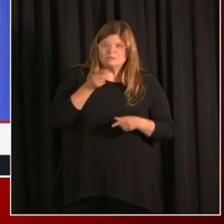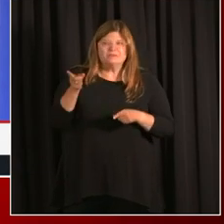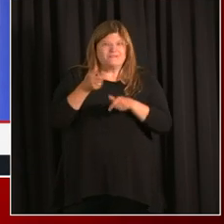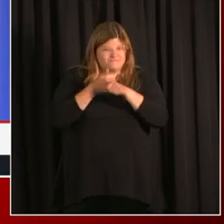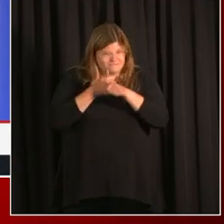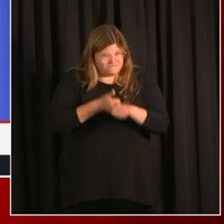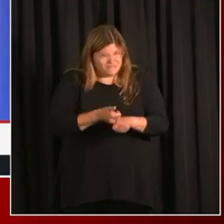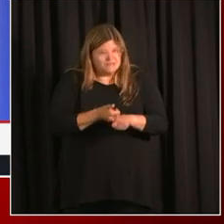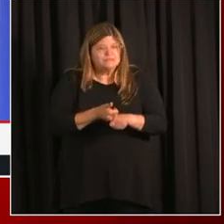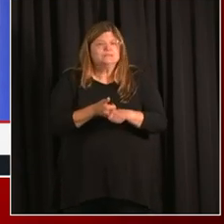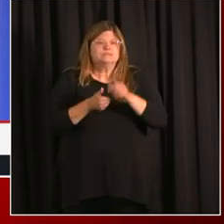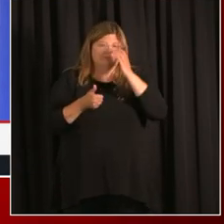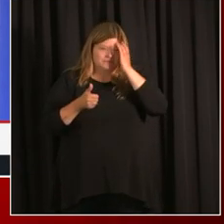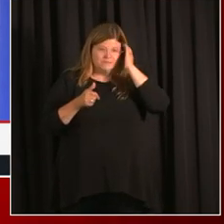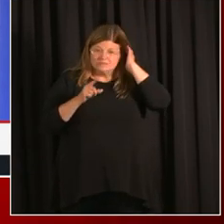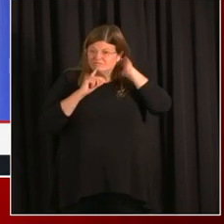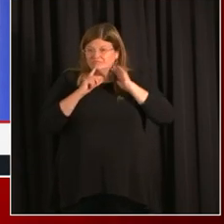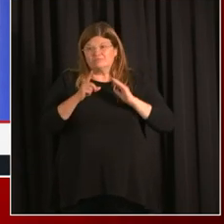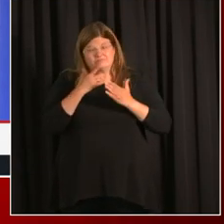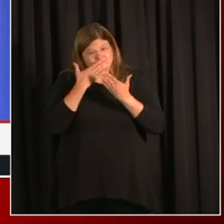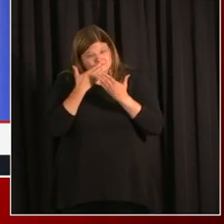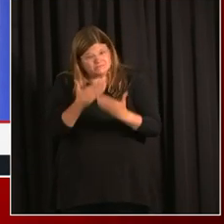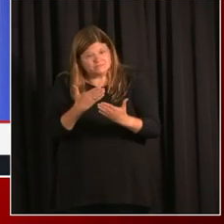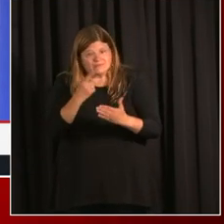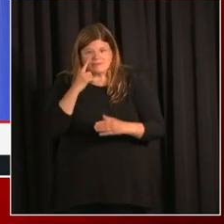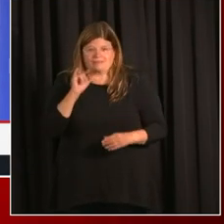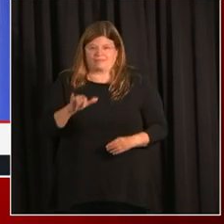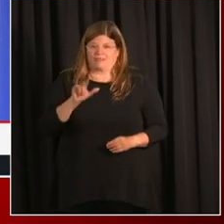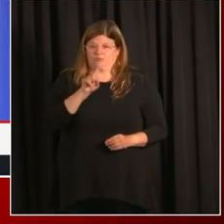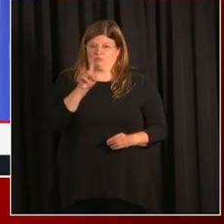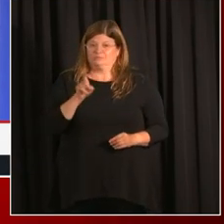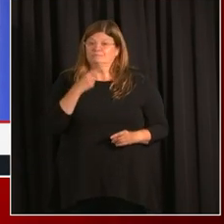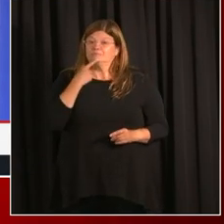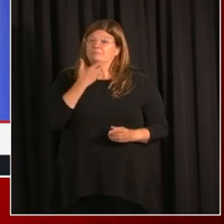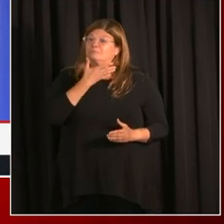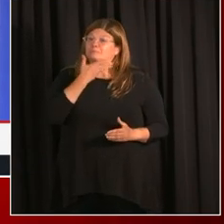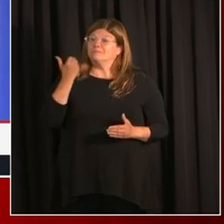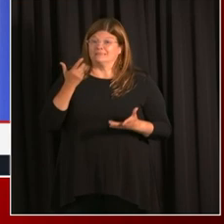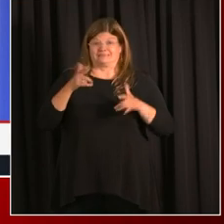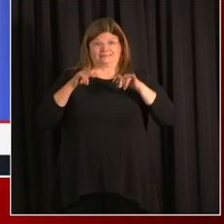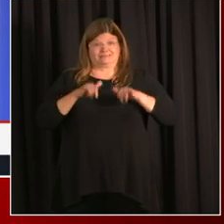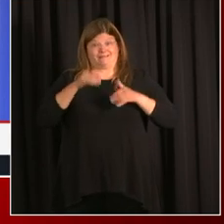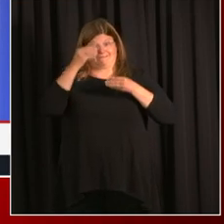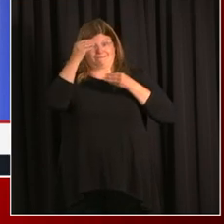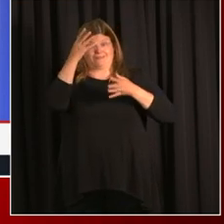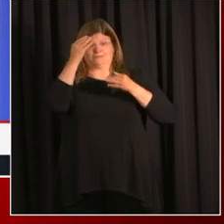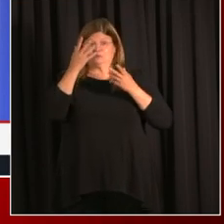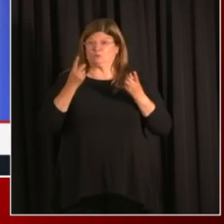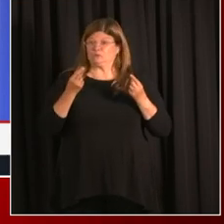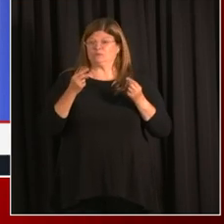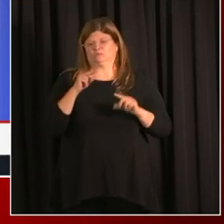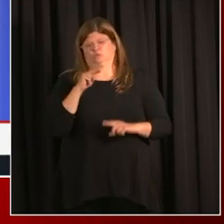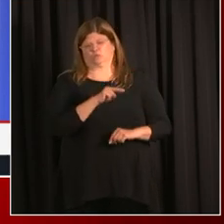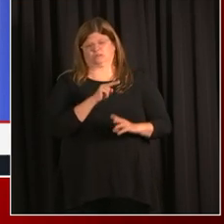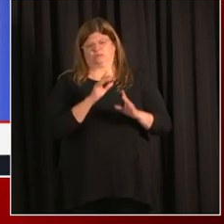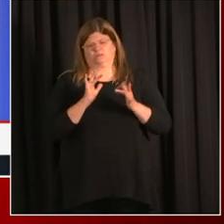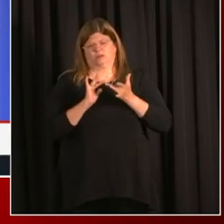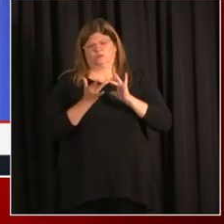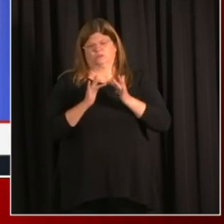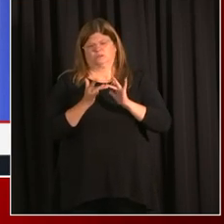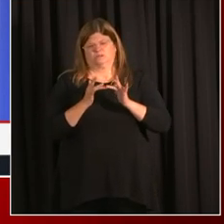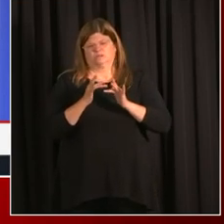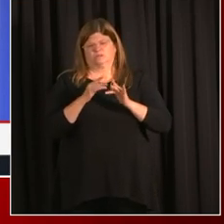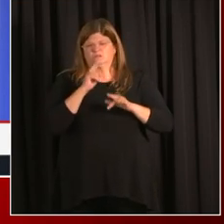The coronavirus.dc.gov site is the best way to stay informed of our data trends, and we have a number of charts that are